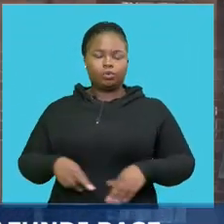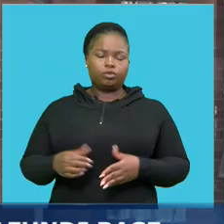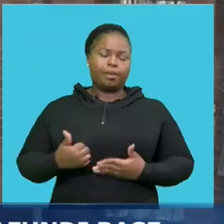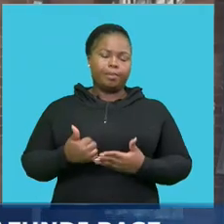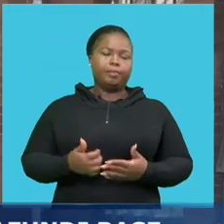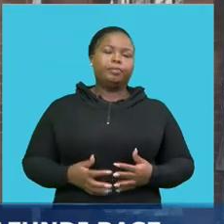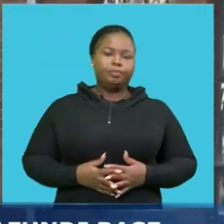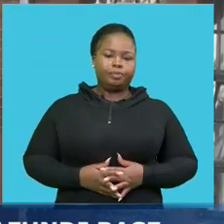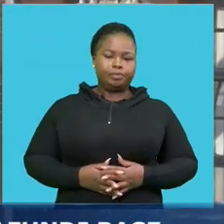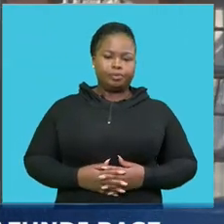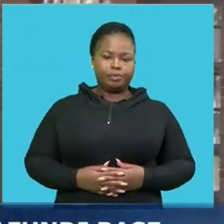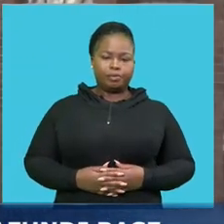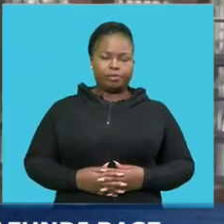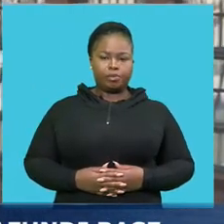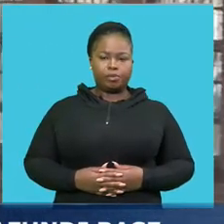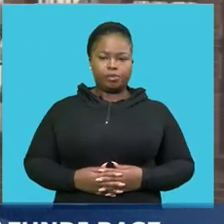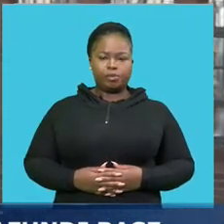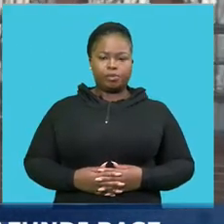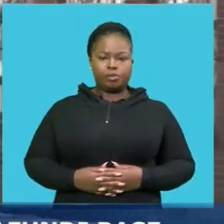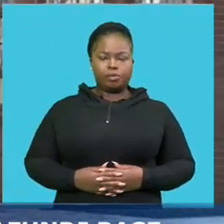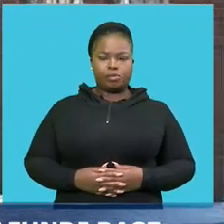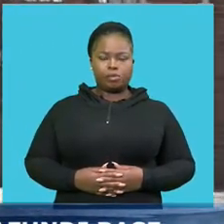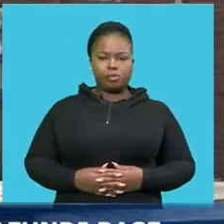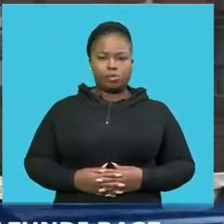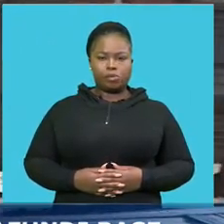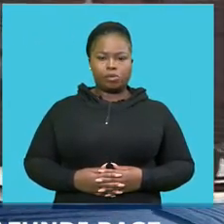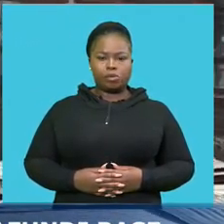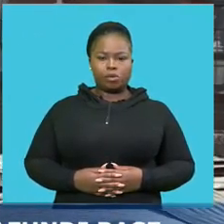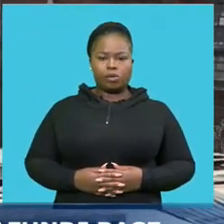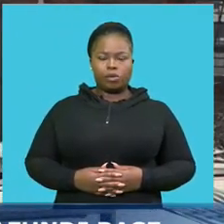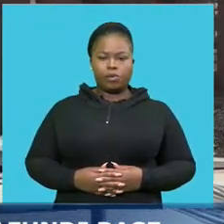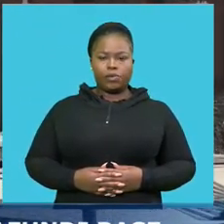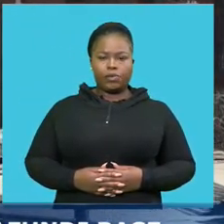izaba. Ezindabeni zeSoweto TV kube ngomqondisi Myeningi seNoord Geserg.